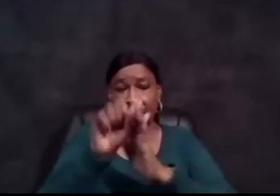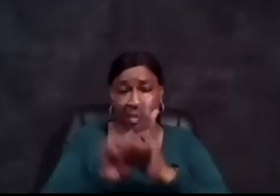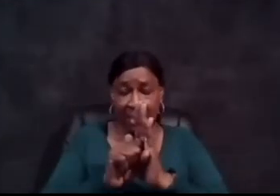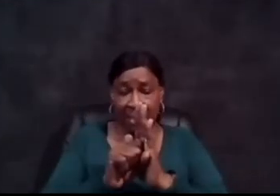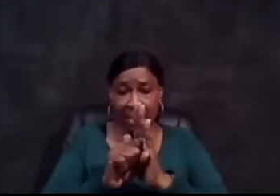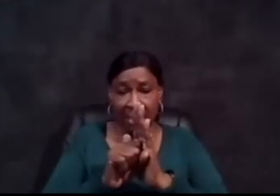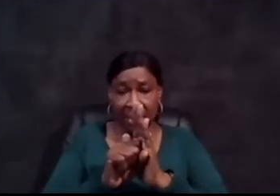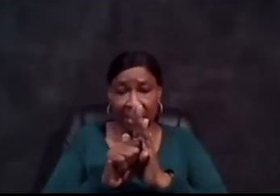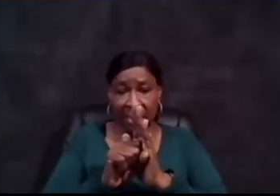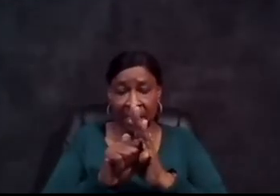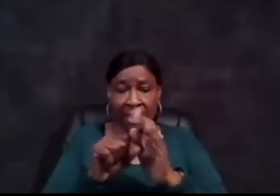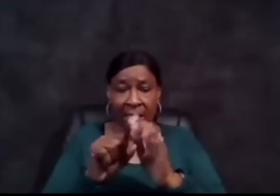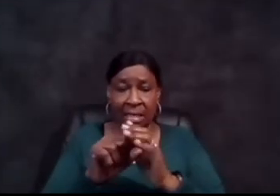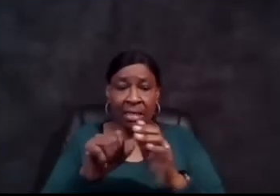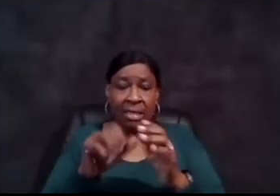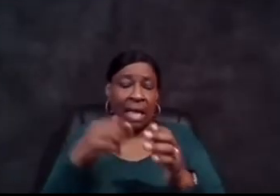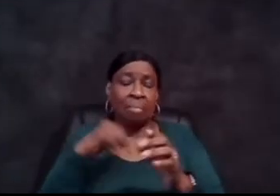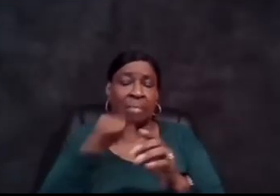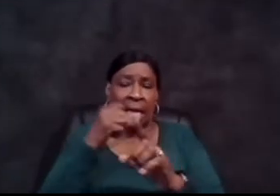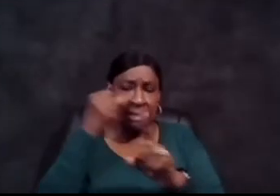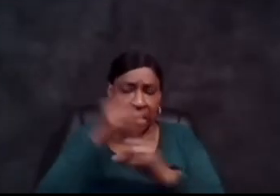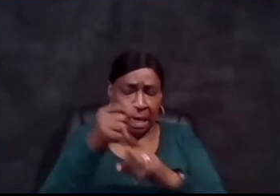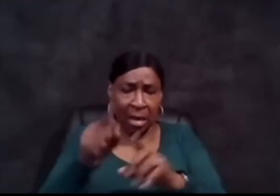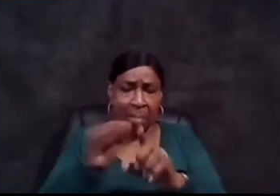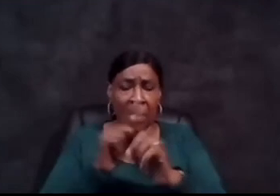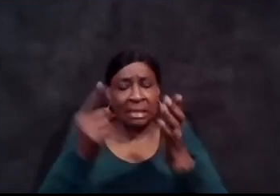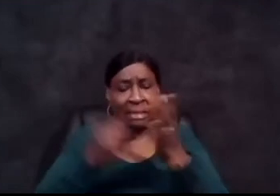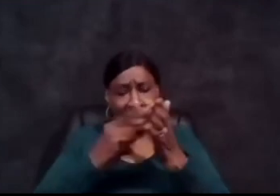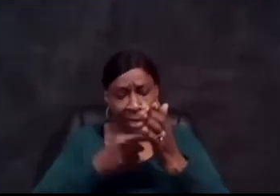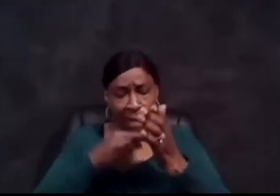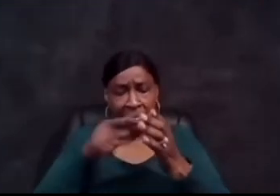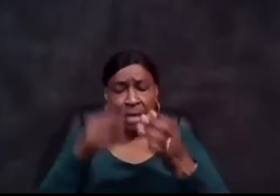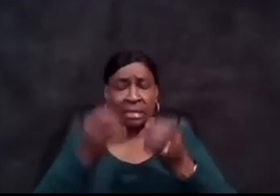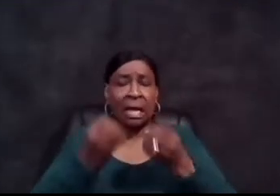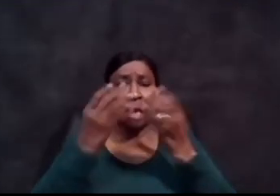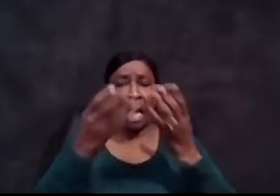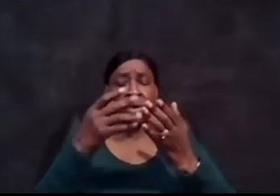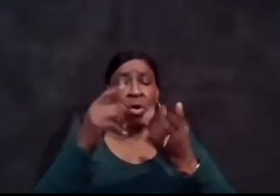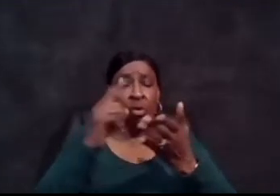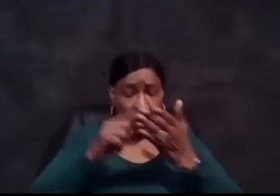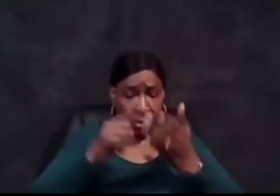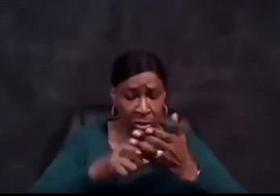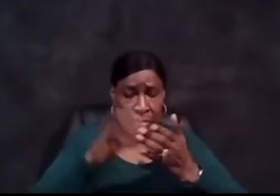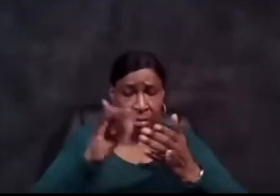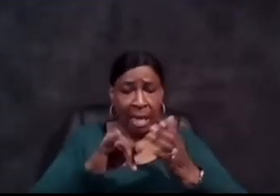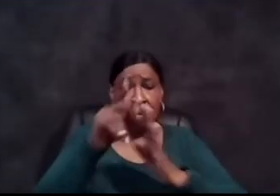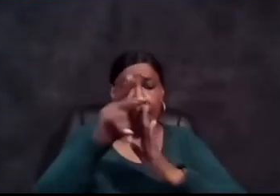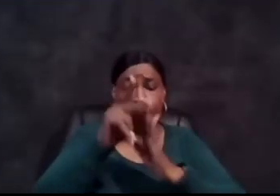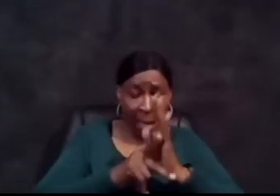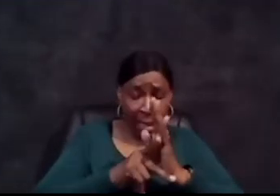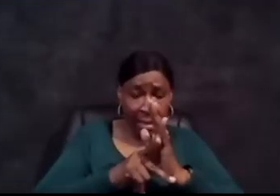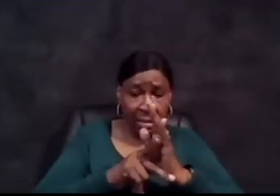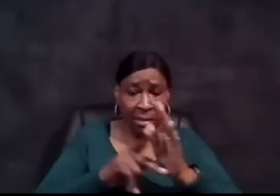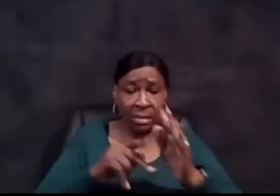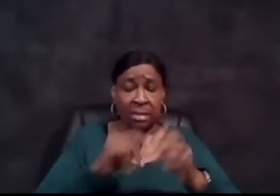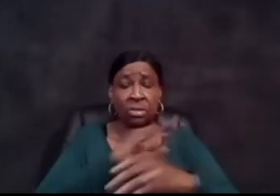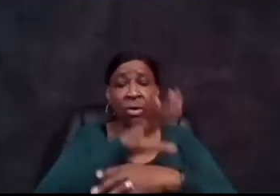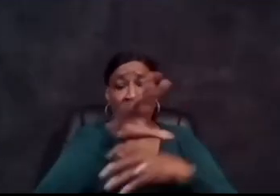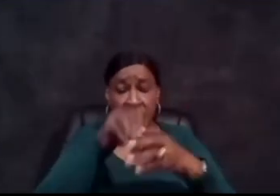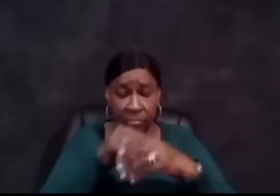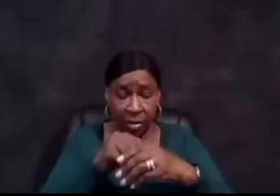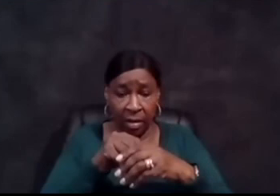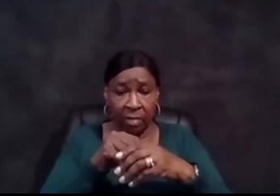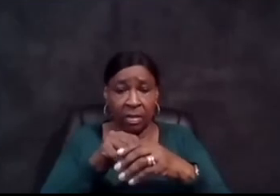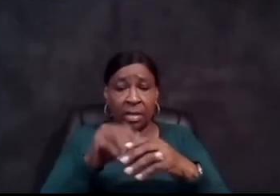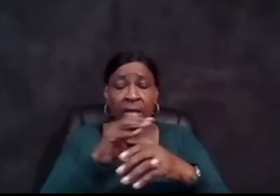matters. I think it's just sometimes there's a lot of research that's policy centered and efficacy based. And I'm specifically talking